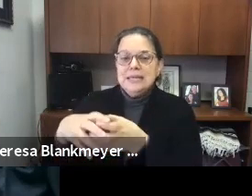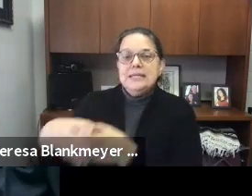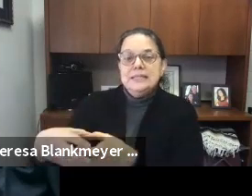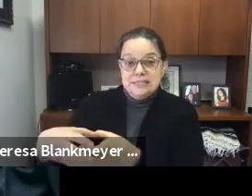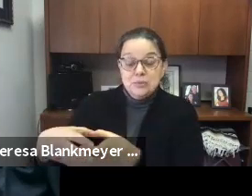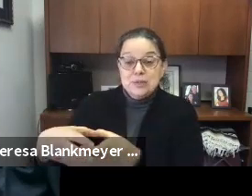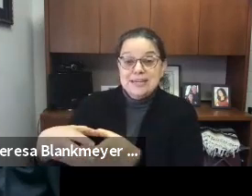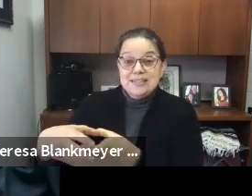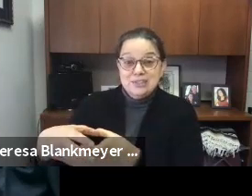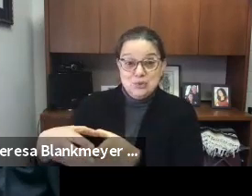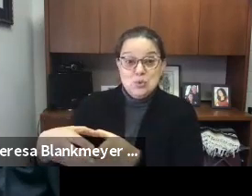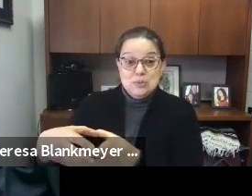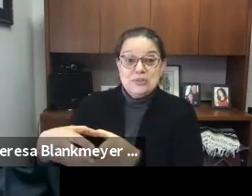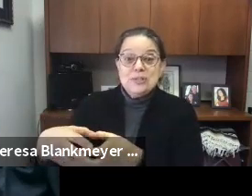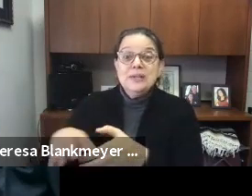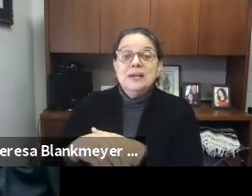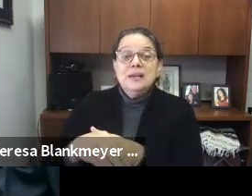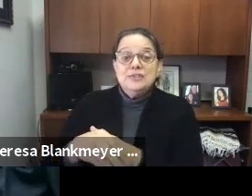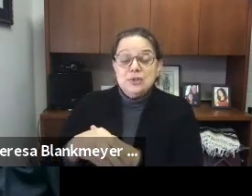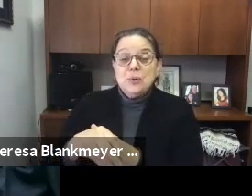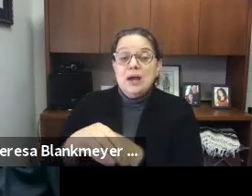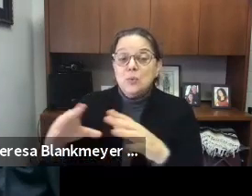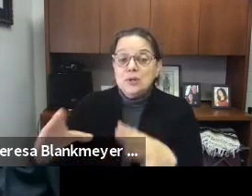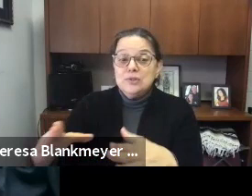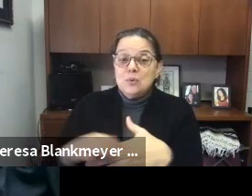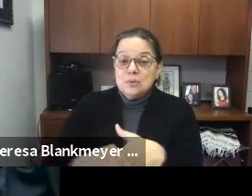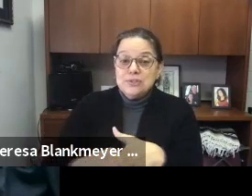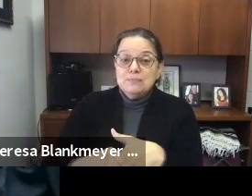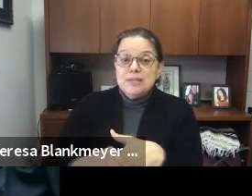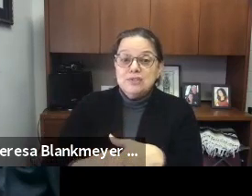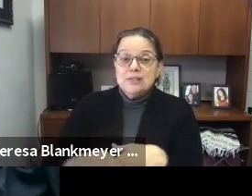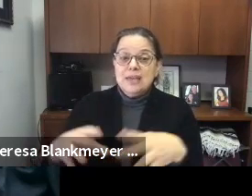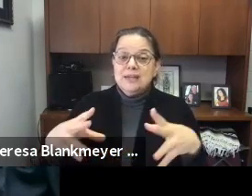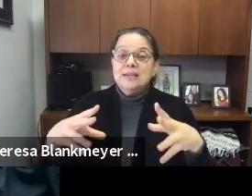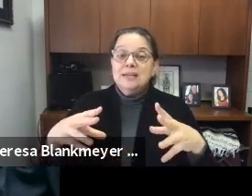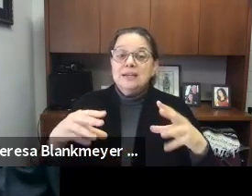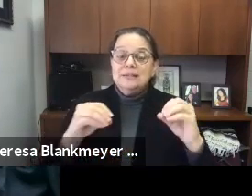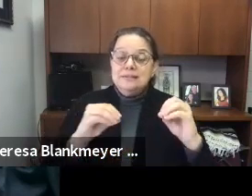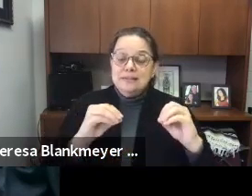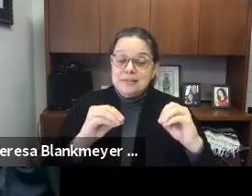ASL in these segregated schools. So I want to also mention that